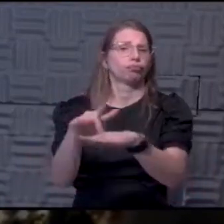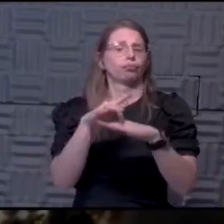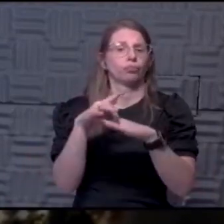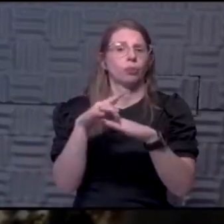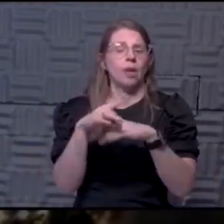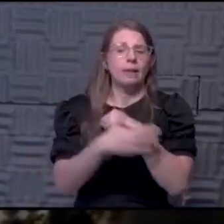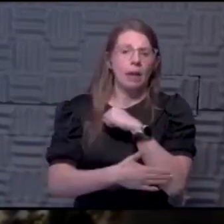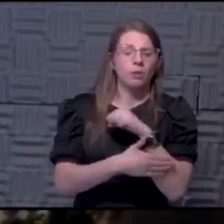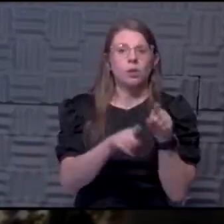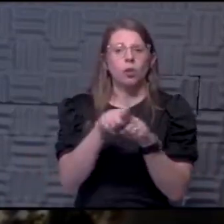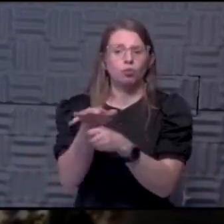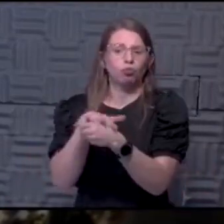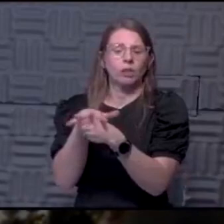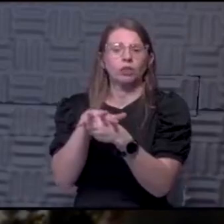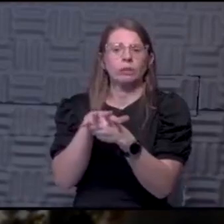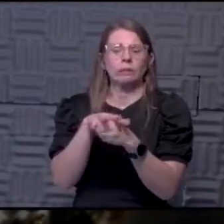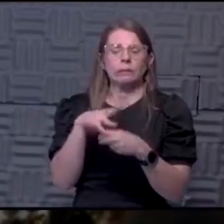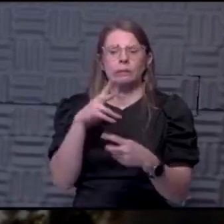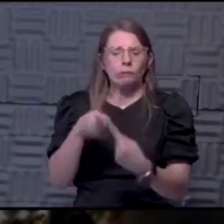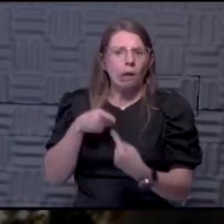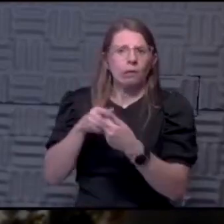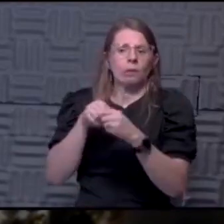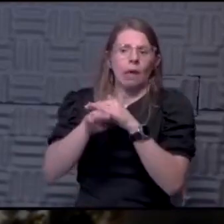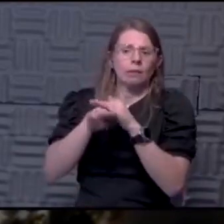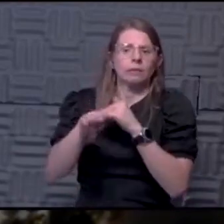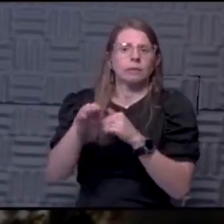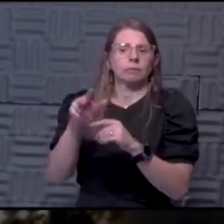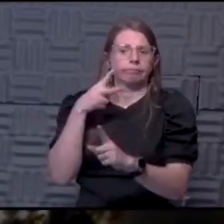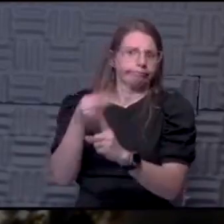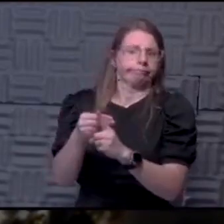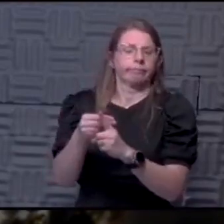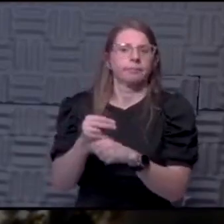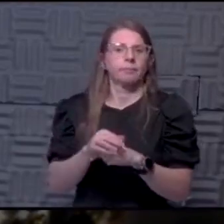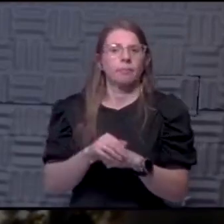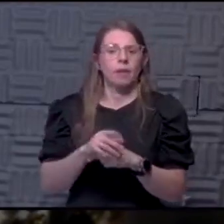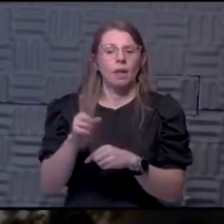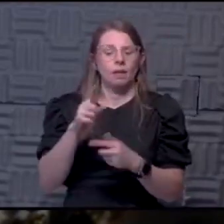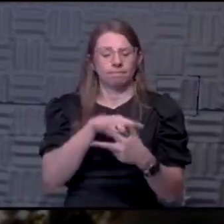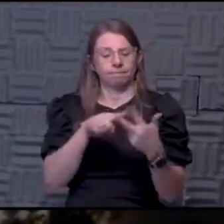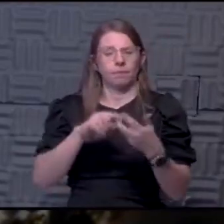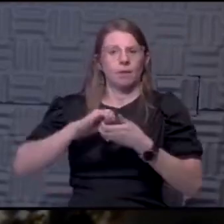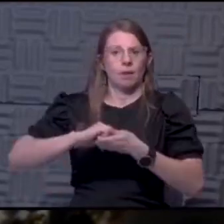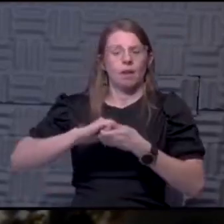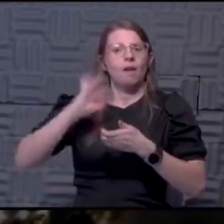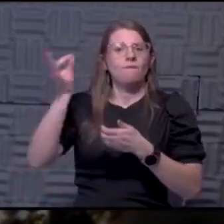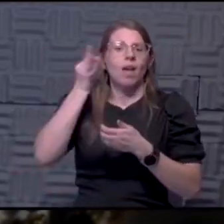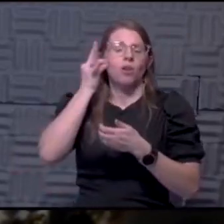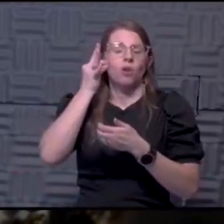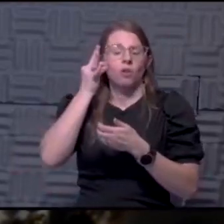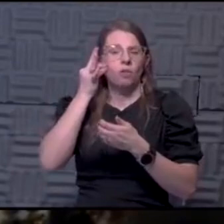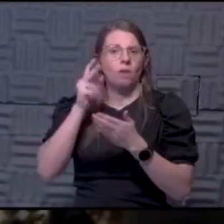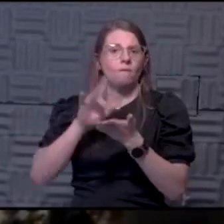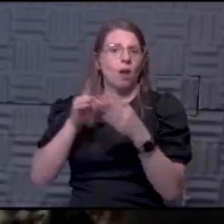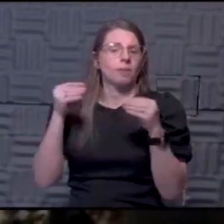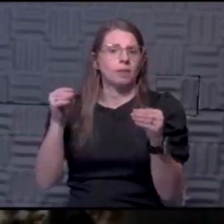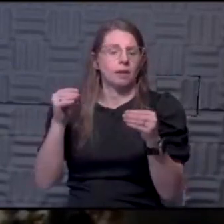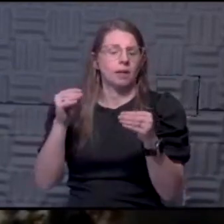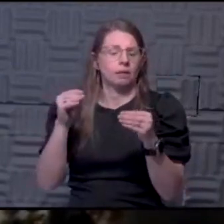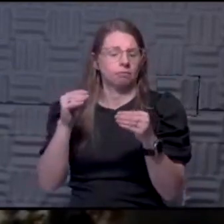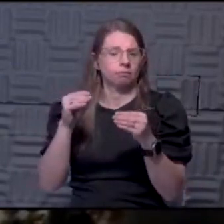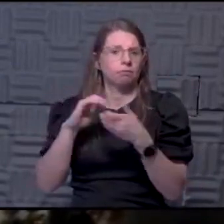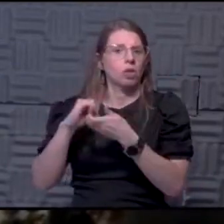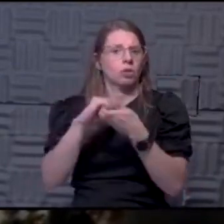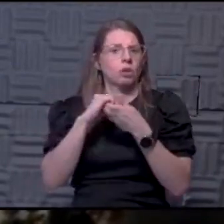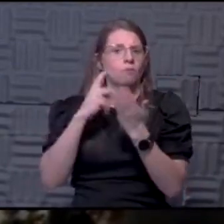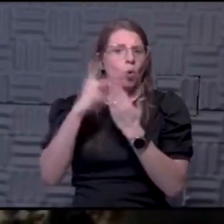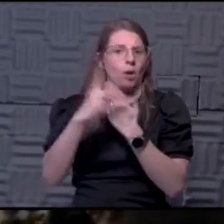having difficult time getting access to the vaccine. All three of those are partners through the Federal Pharmacy Partnership Program, all three of the ones that are